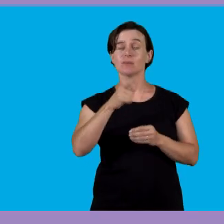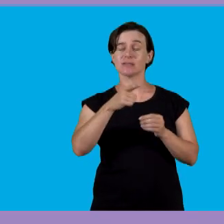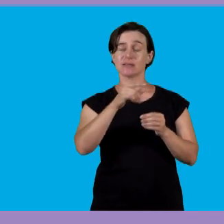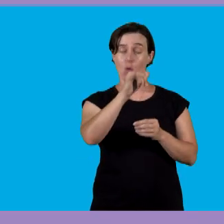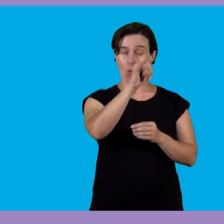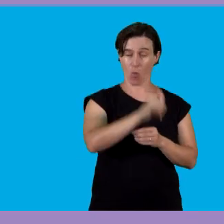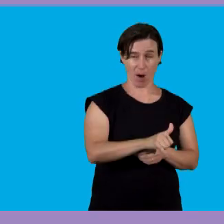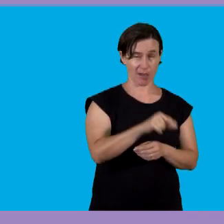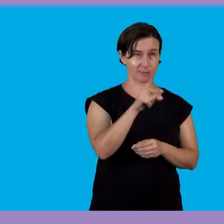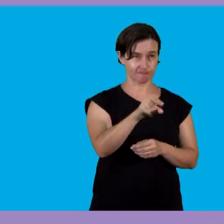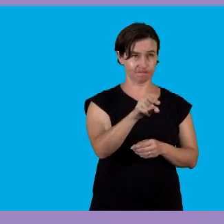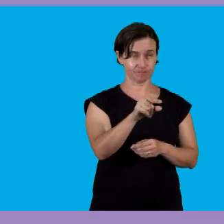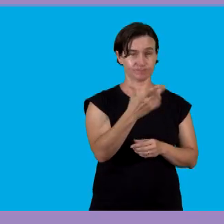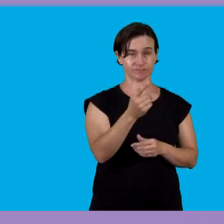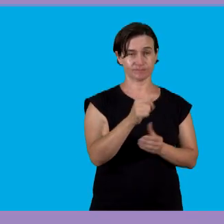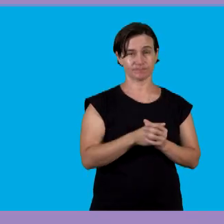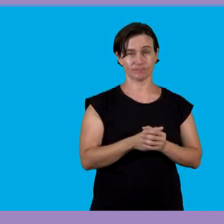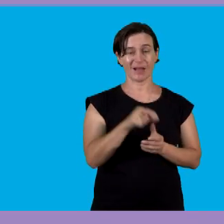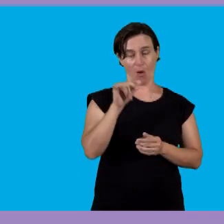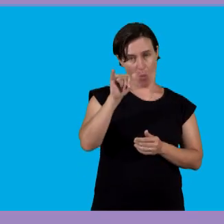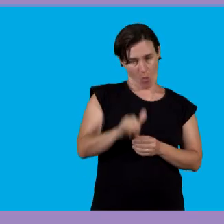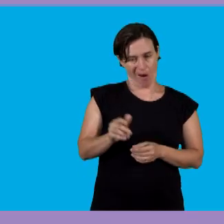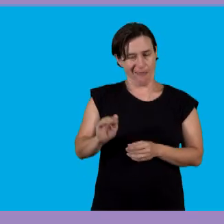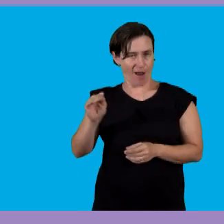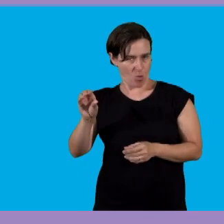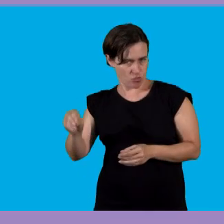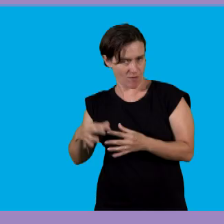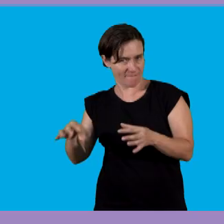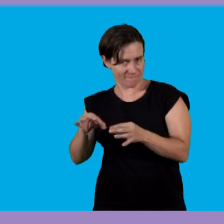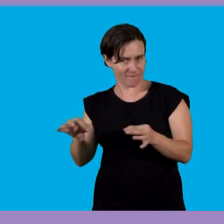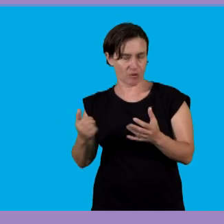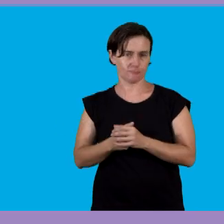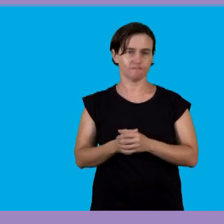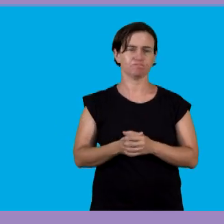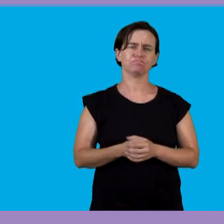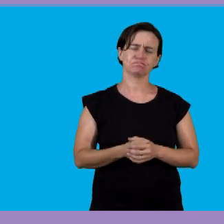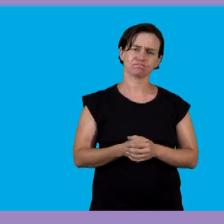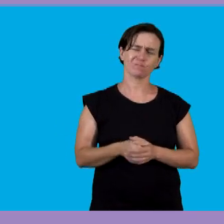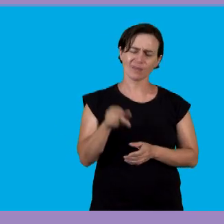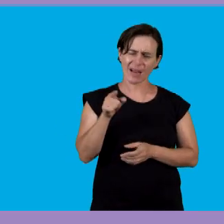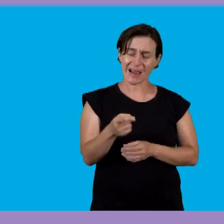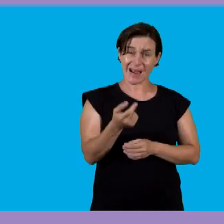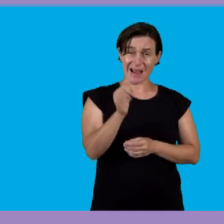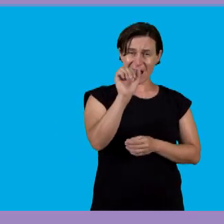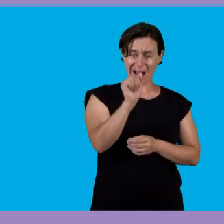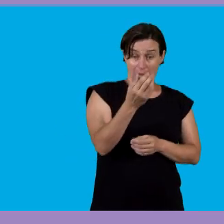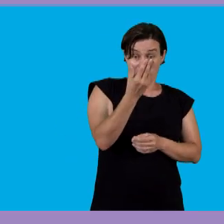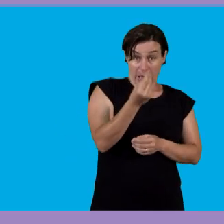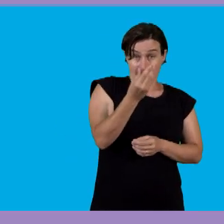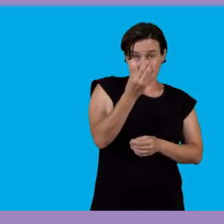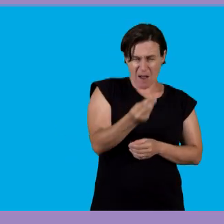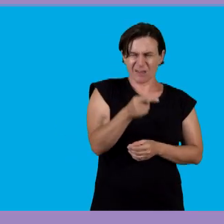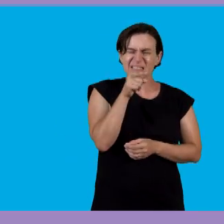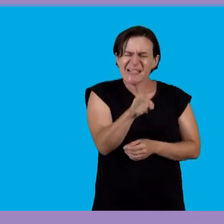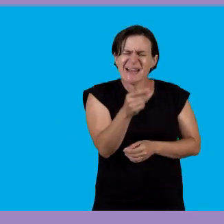we are going to use y for the output. And then when we say a number is divided, what number are we talking